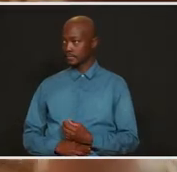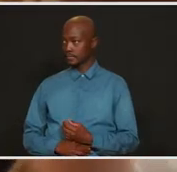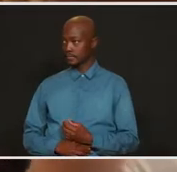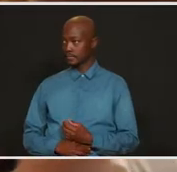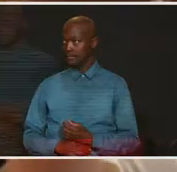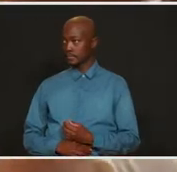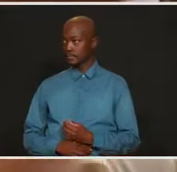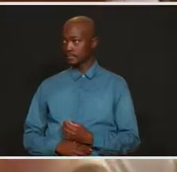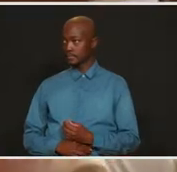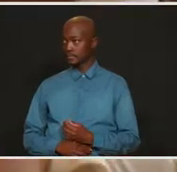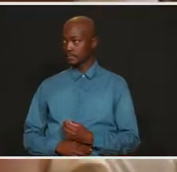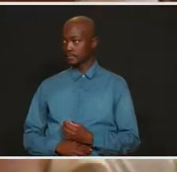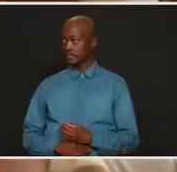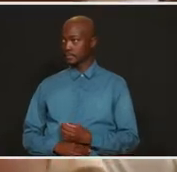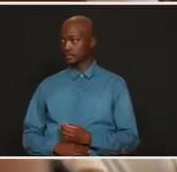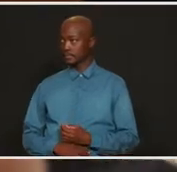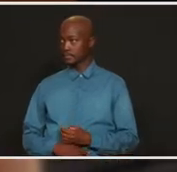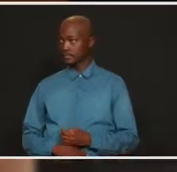six